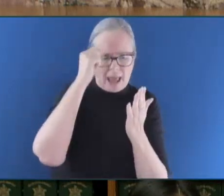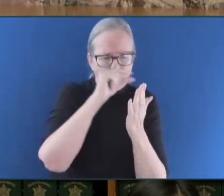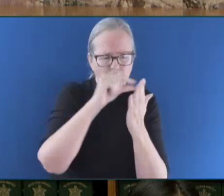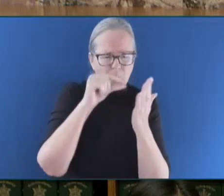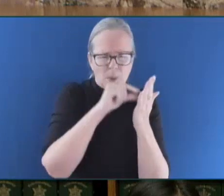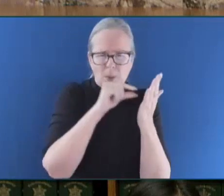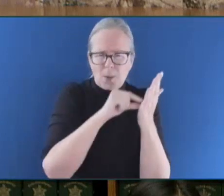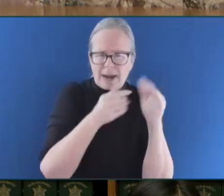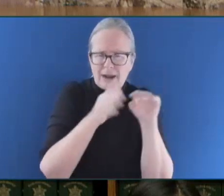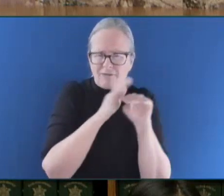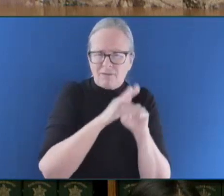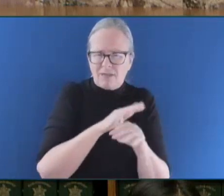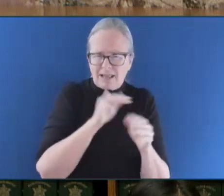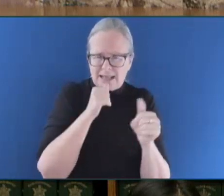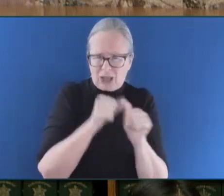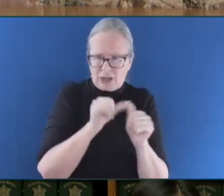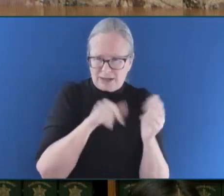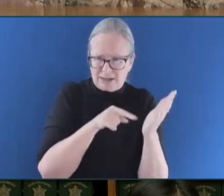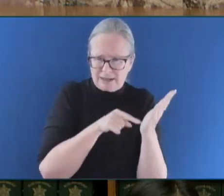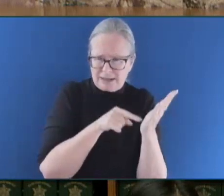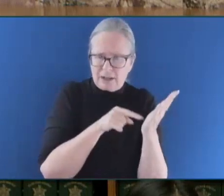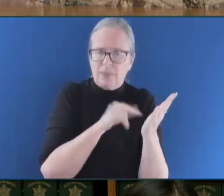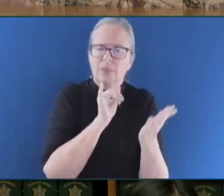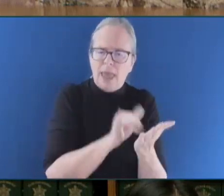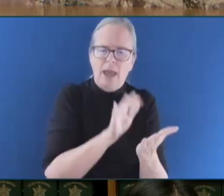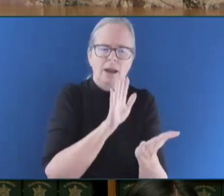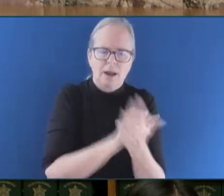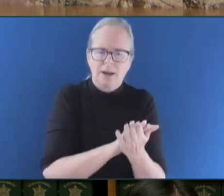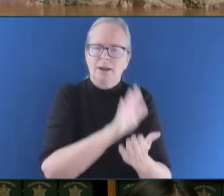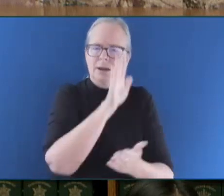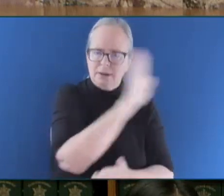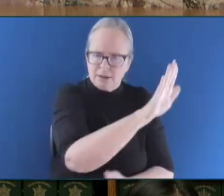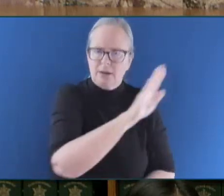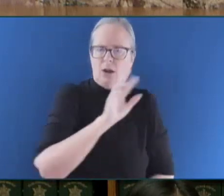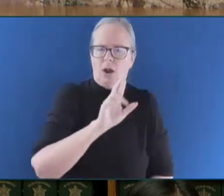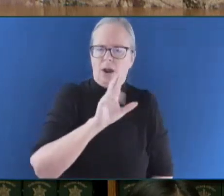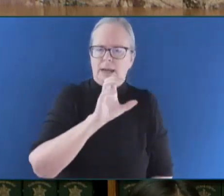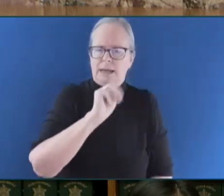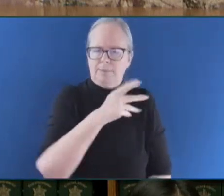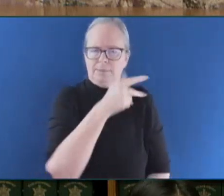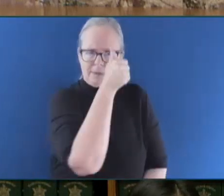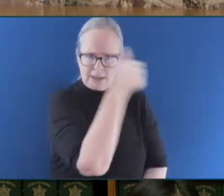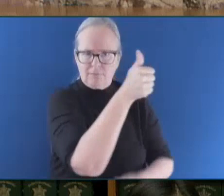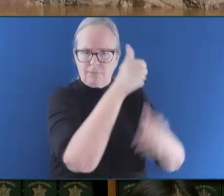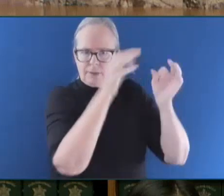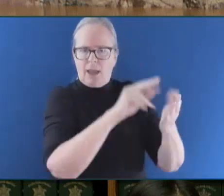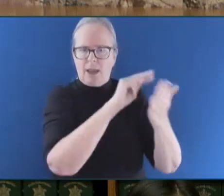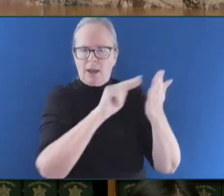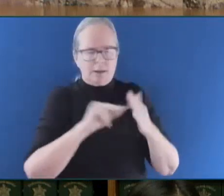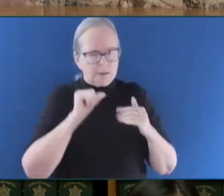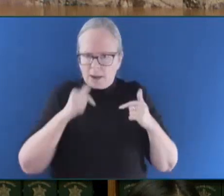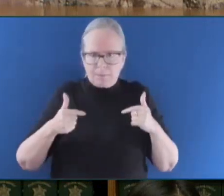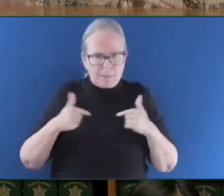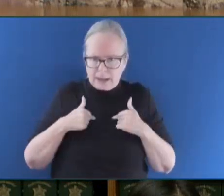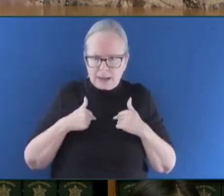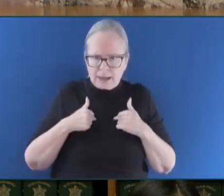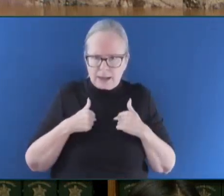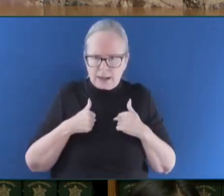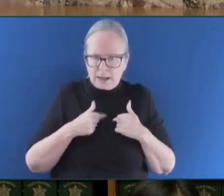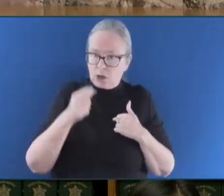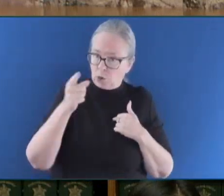am not allowed to release unless they were to say so. And the member knows that. So, Honourable